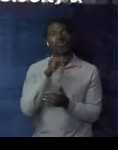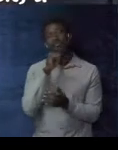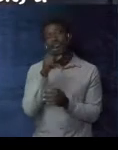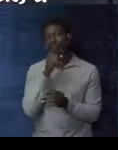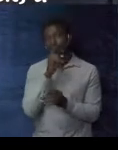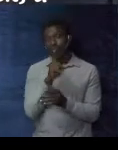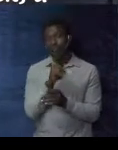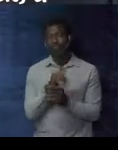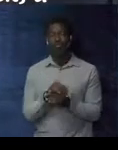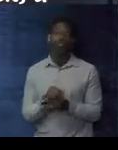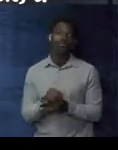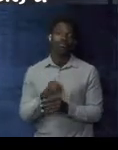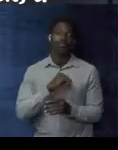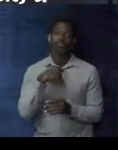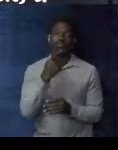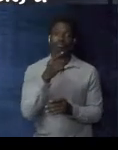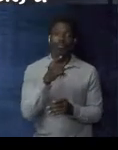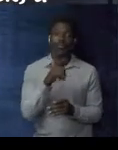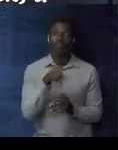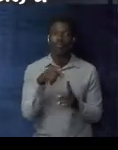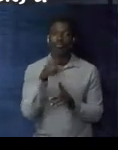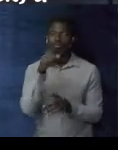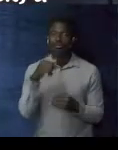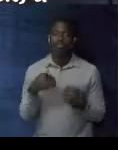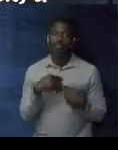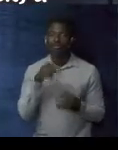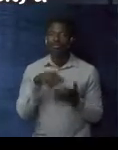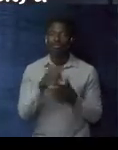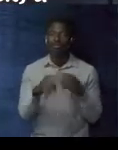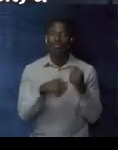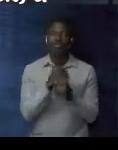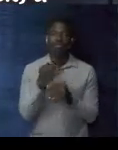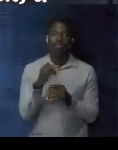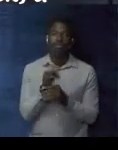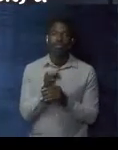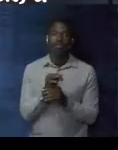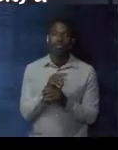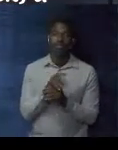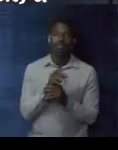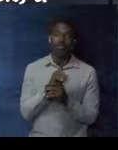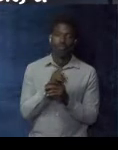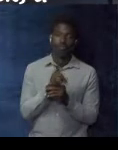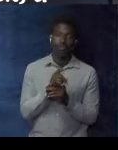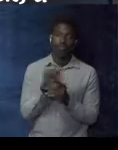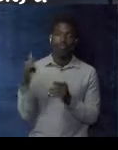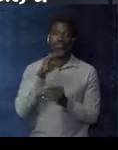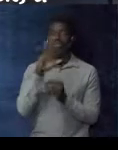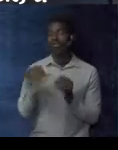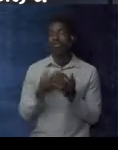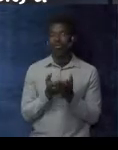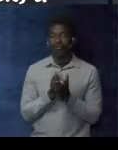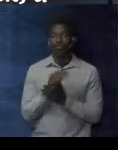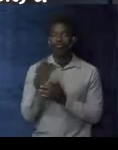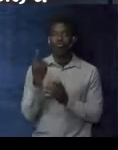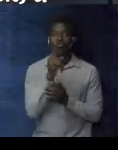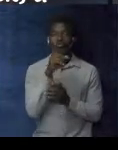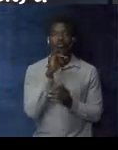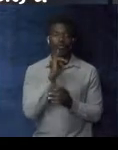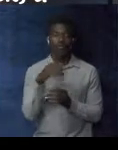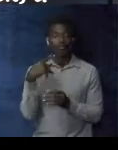Which of these is not true? And I have said that when you have questions of this nature, that means that they are all true, except one of them that is